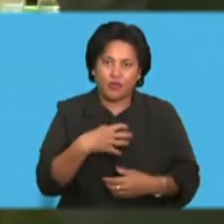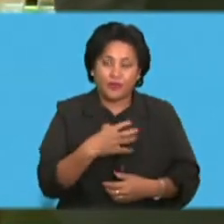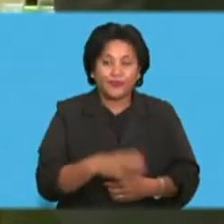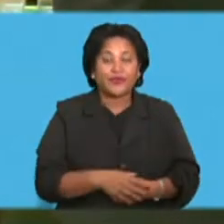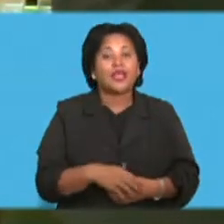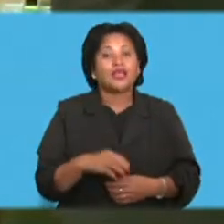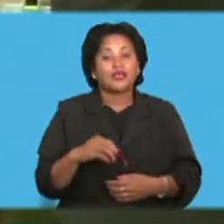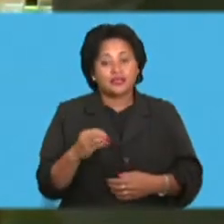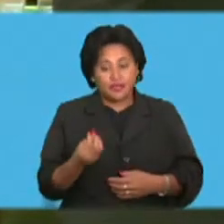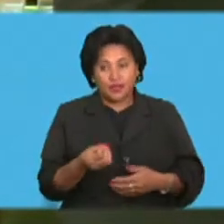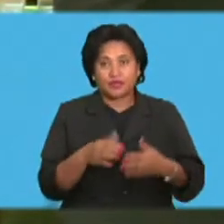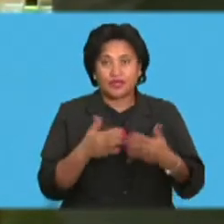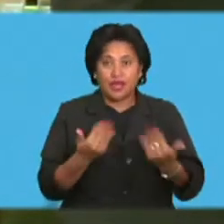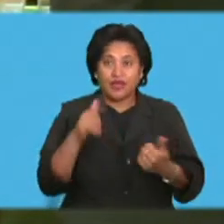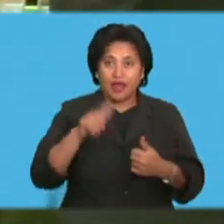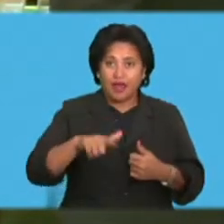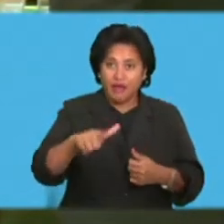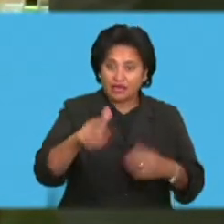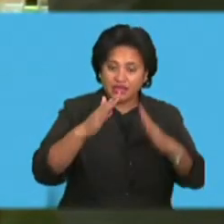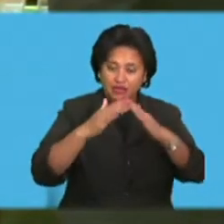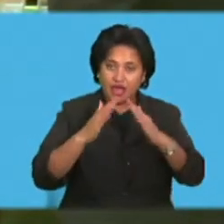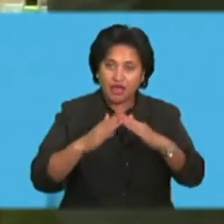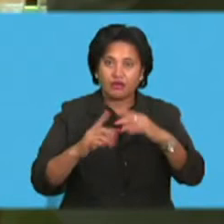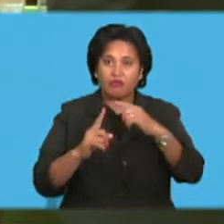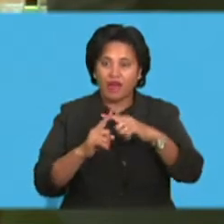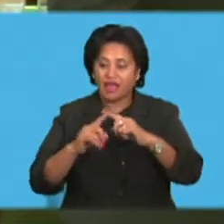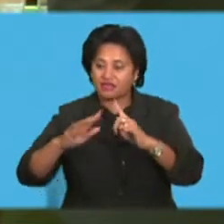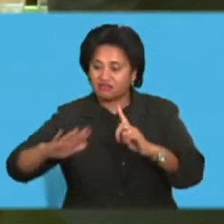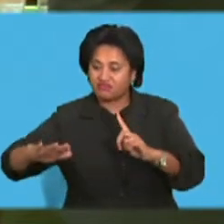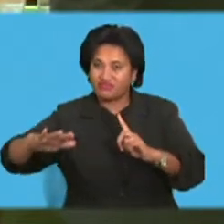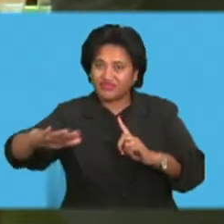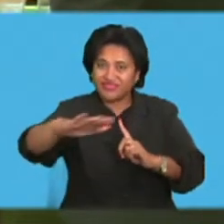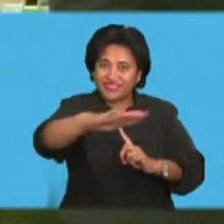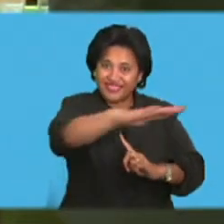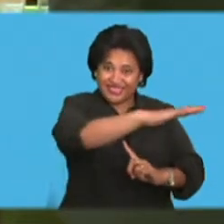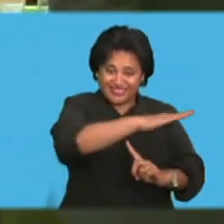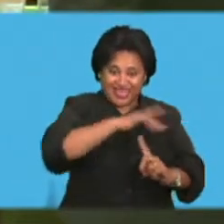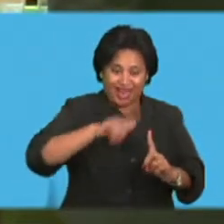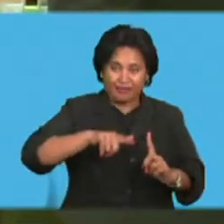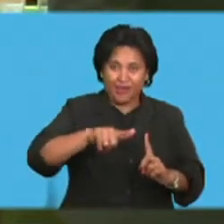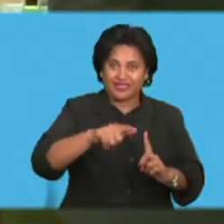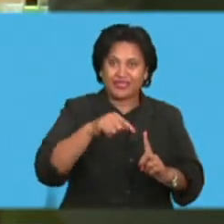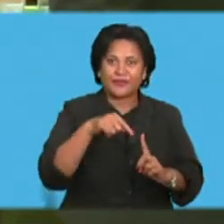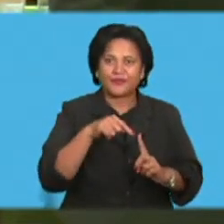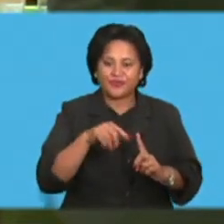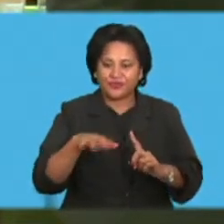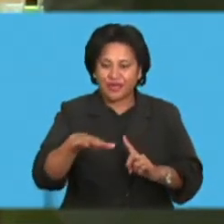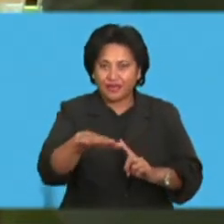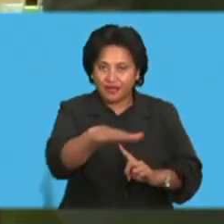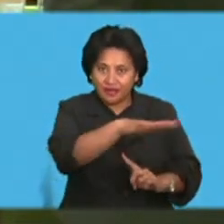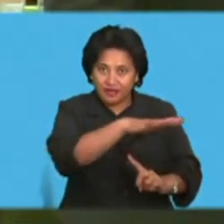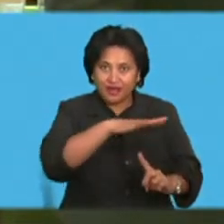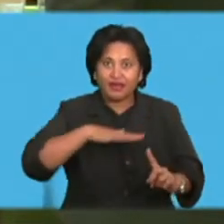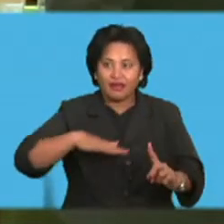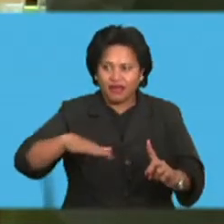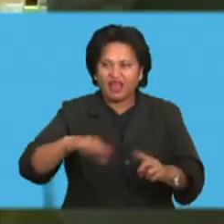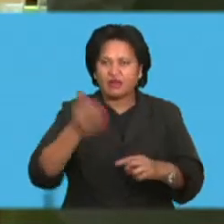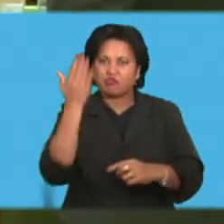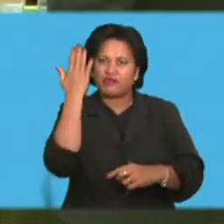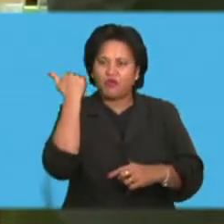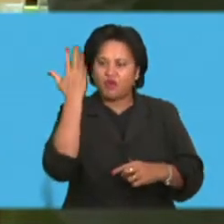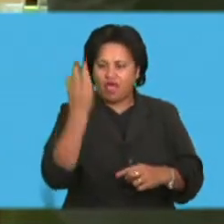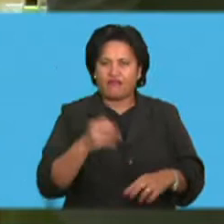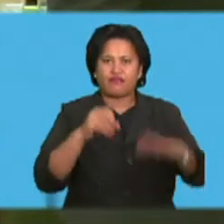the Labasa town and surrounding farming areas have been frequently subjected to flooding,